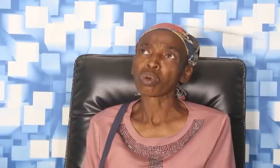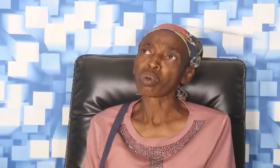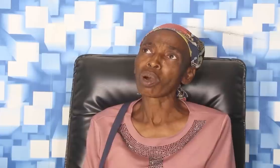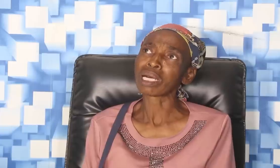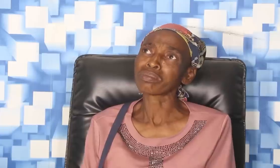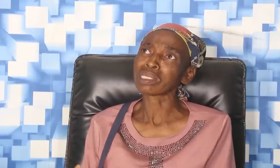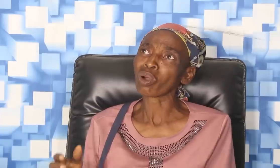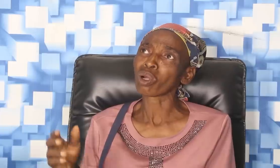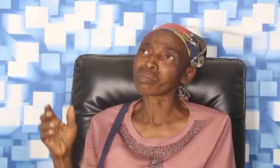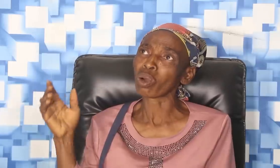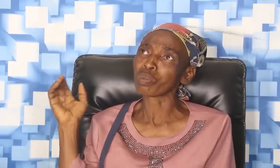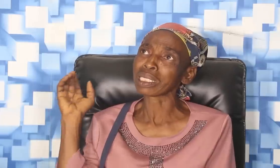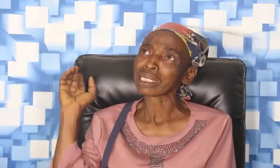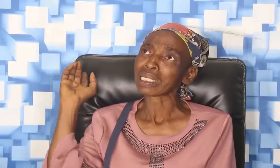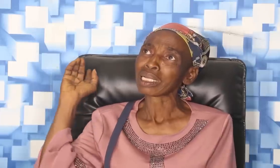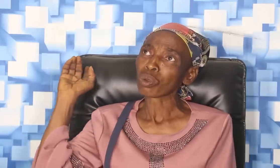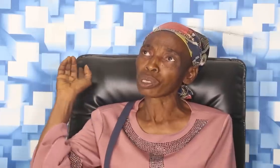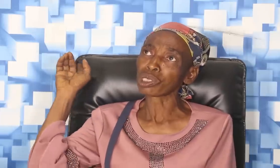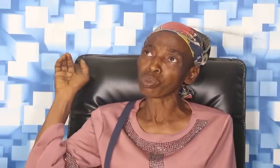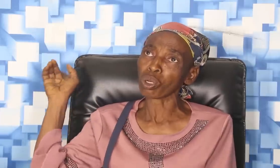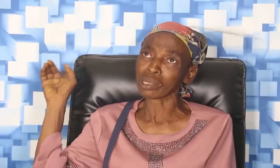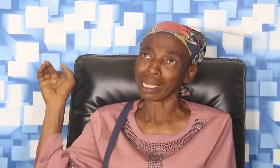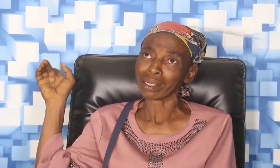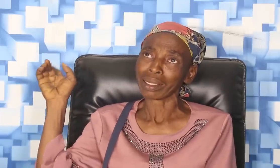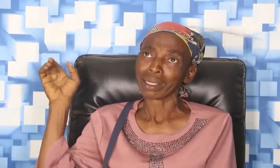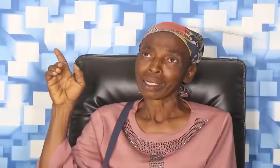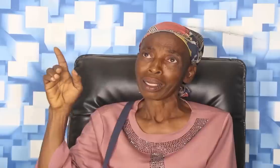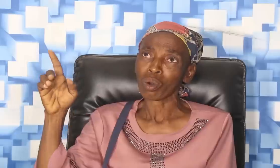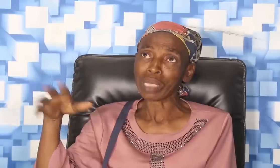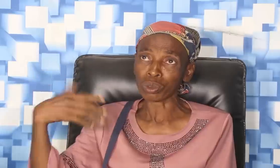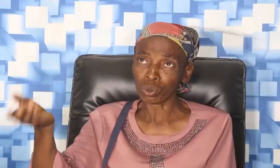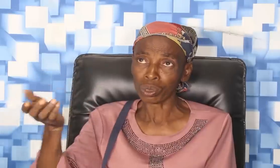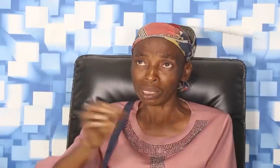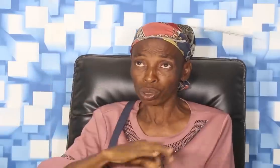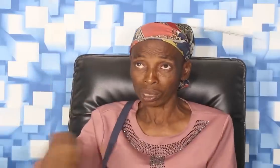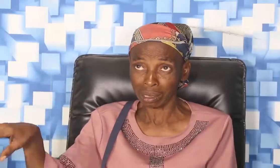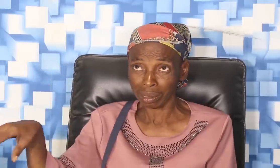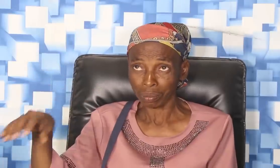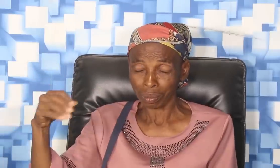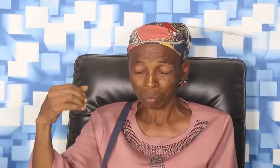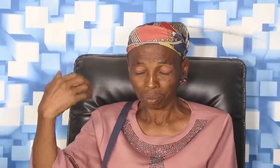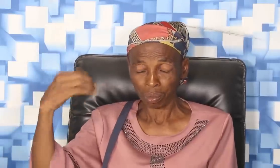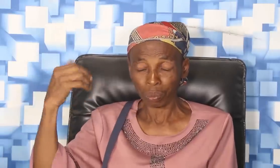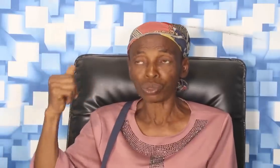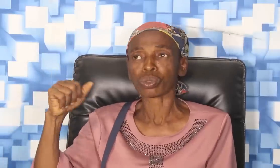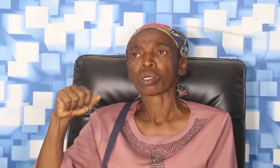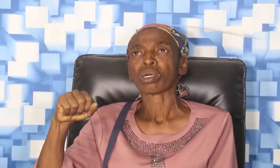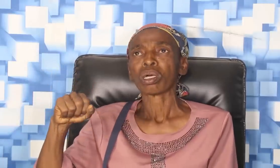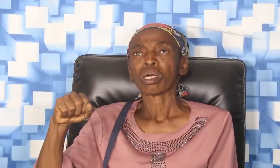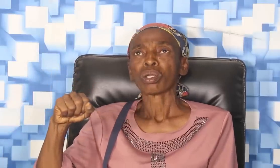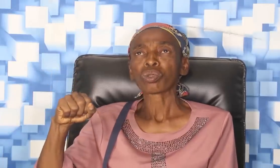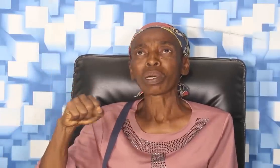So, one Nicola de Omi, Connie Small Water, Omi Anu, they wrote on the